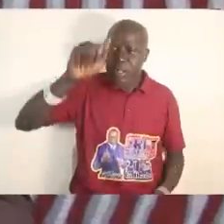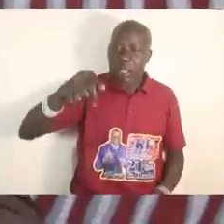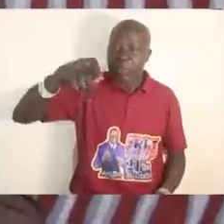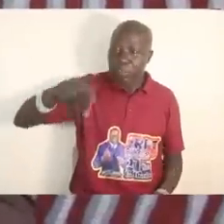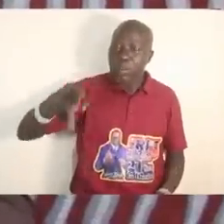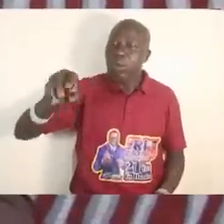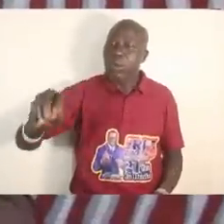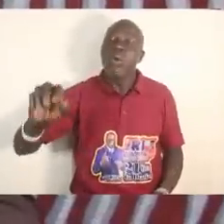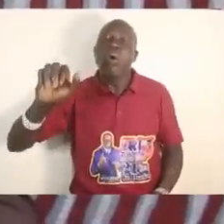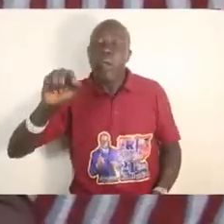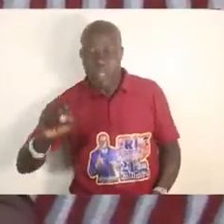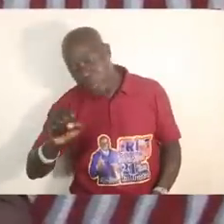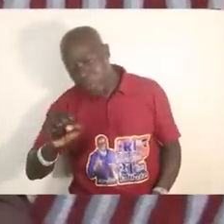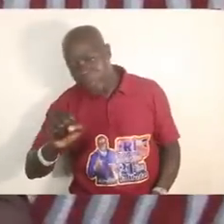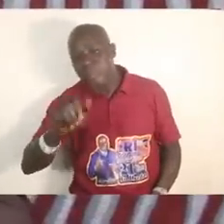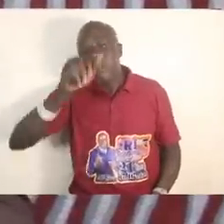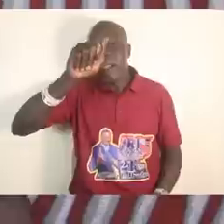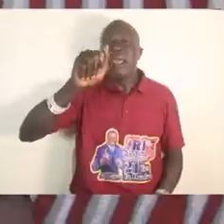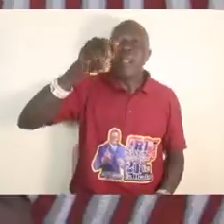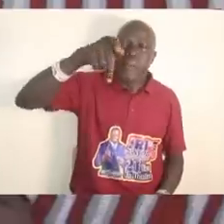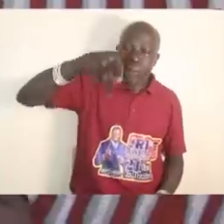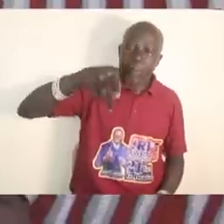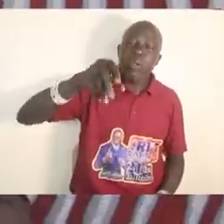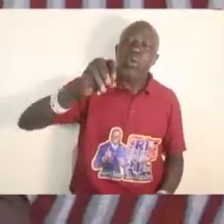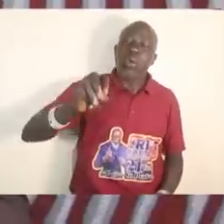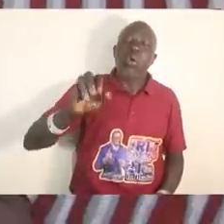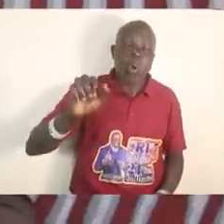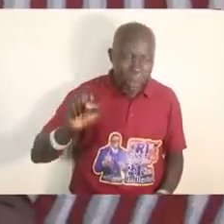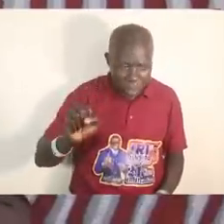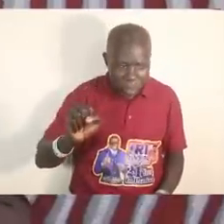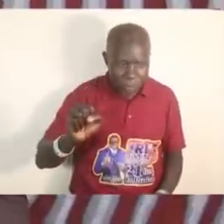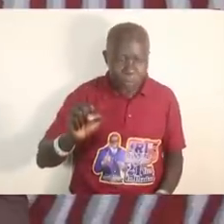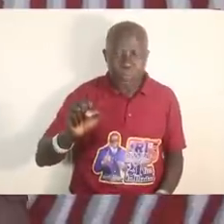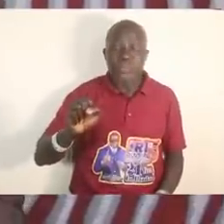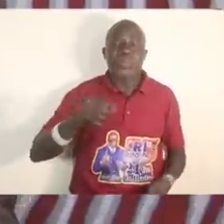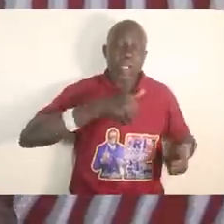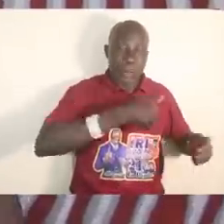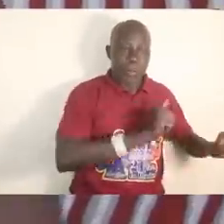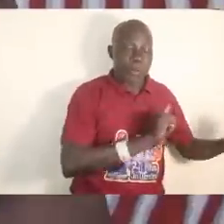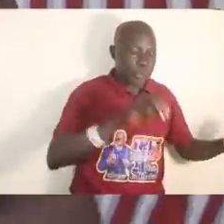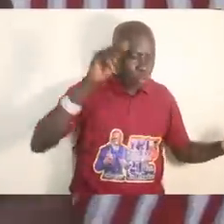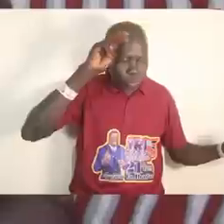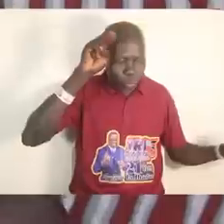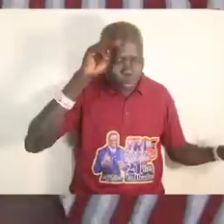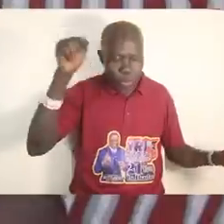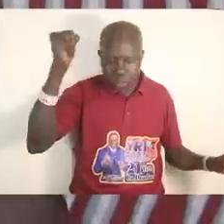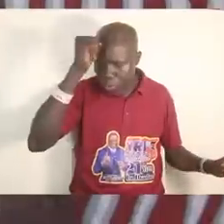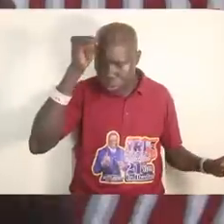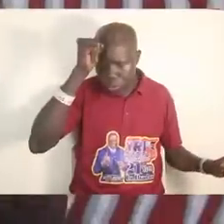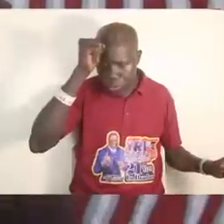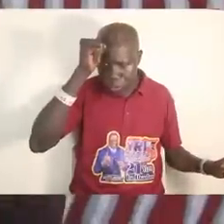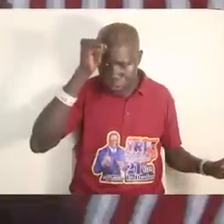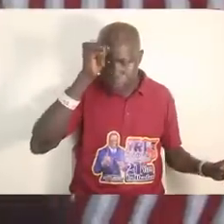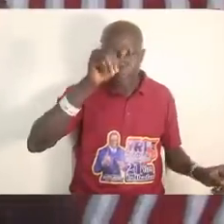P-O-S, Apostle, Apostle, Shortier. I shorten it. Please, Apostle. Write it down. Apostle. Apostle. Mustafa Solomon.